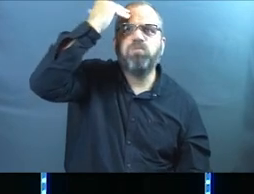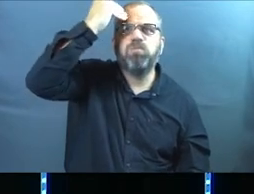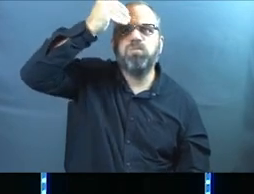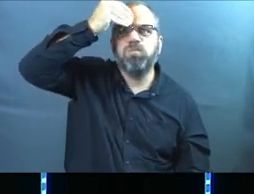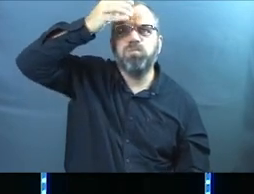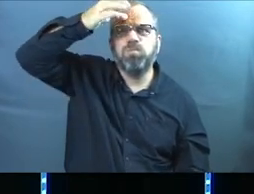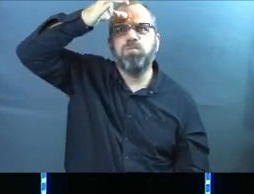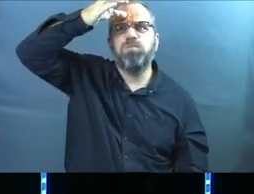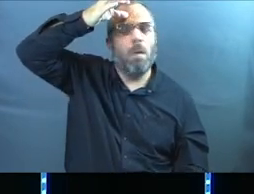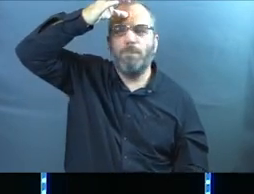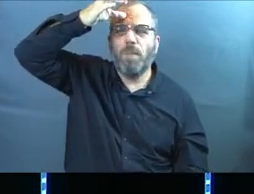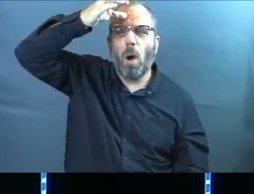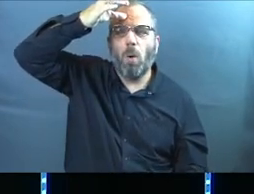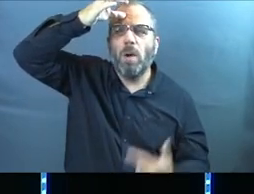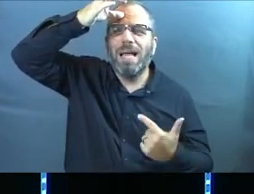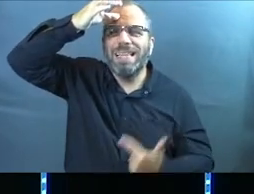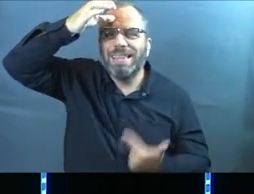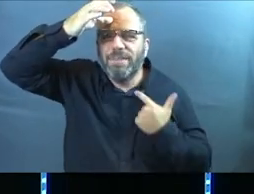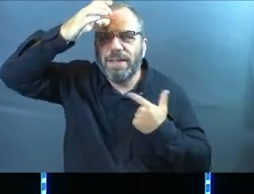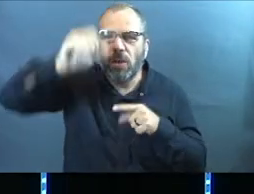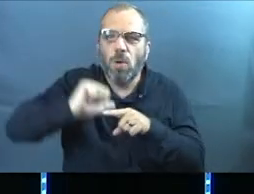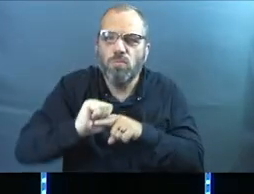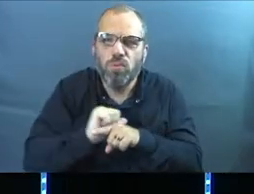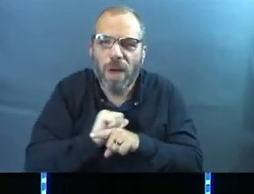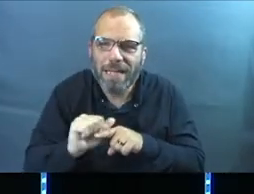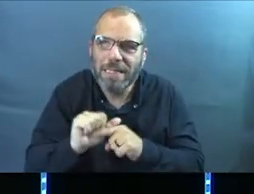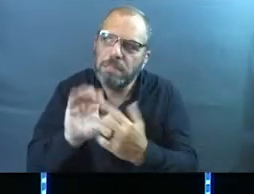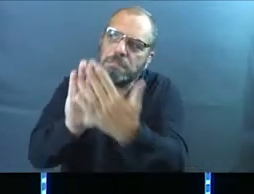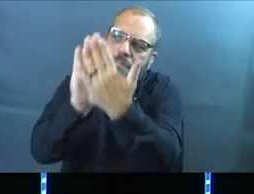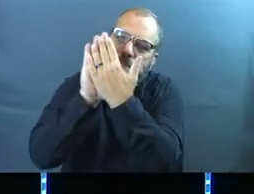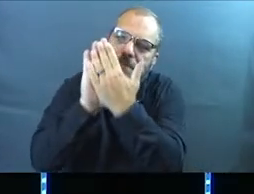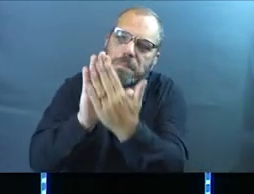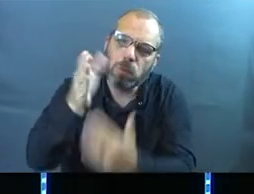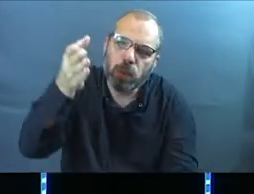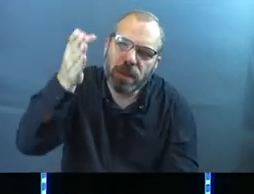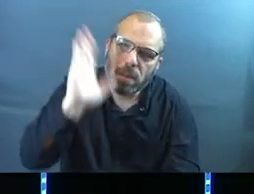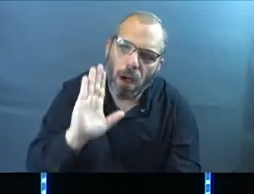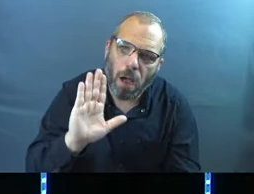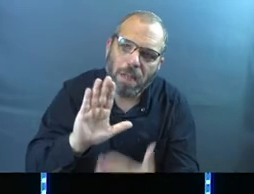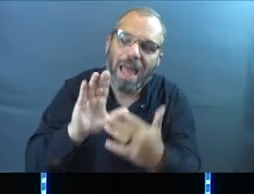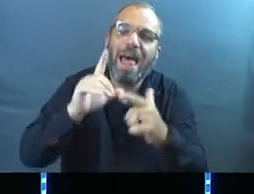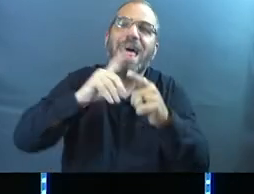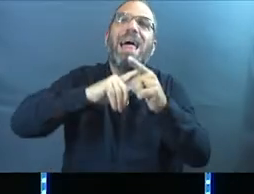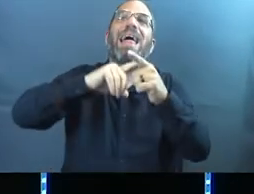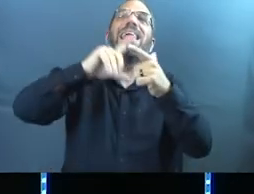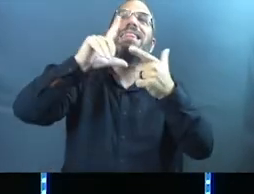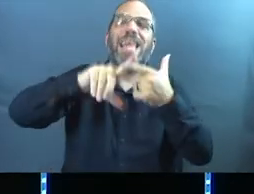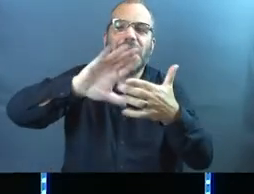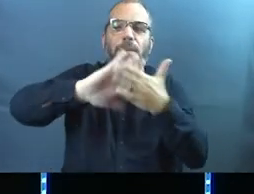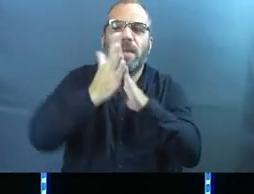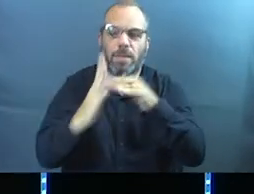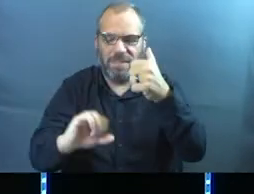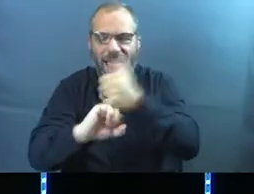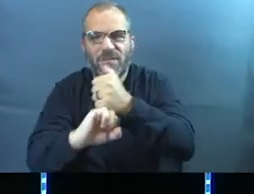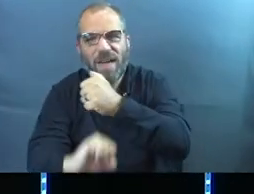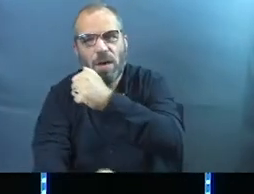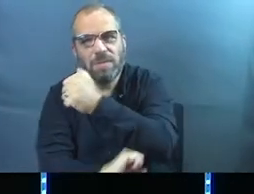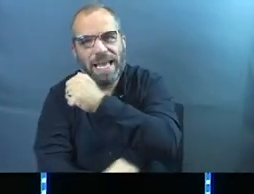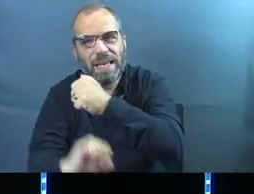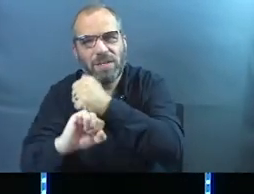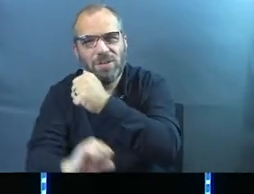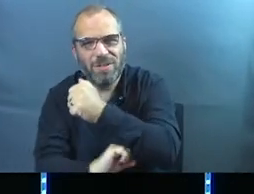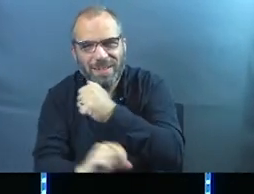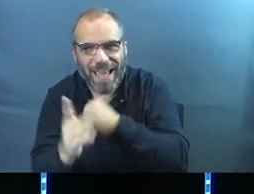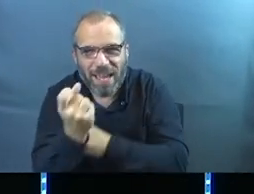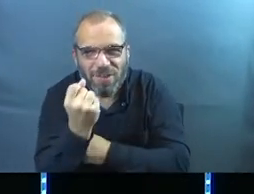knowledgeable about God. You have to live it. Walk with God. And then it's a foundation for your life. Is this starting to